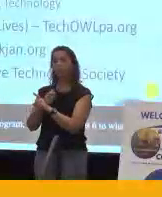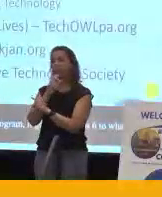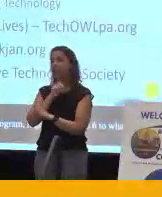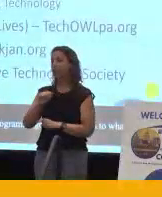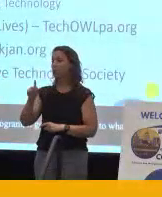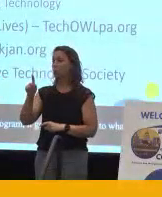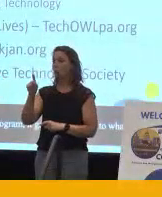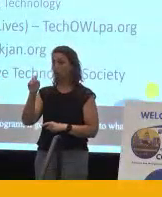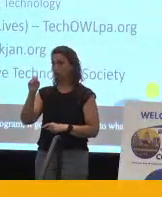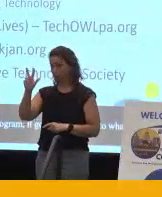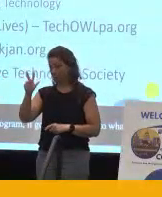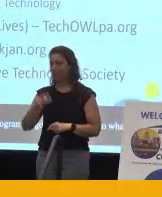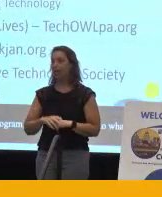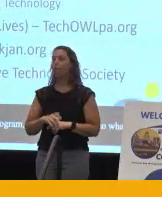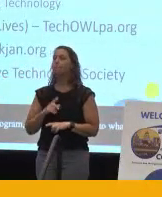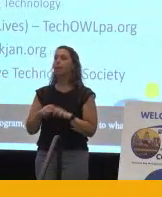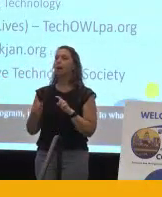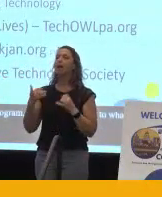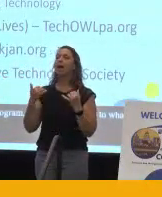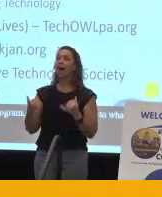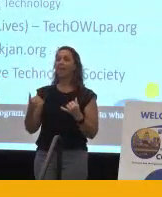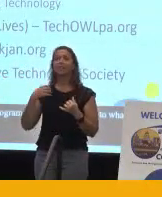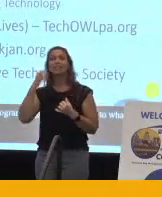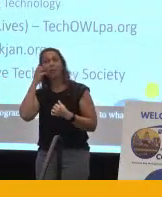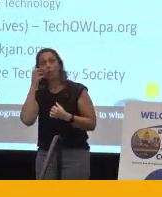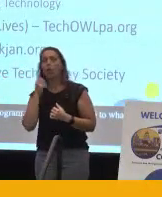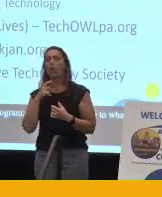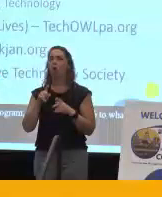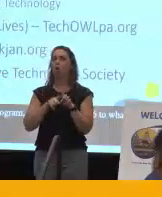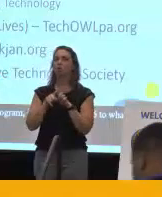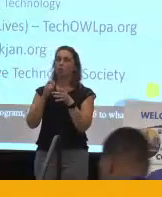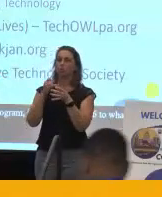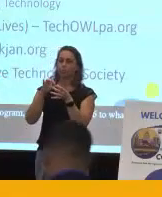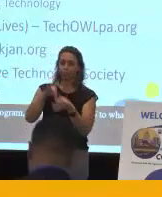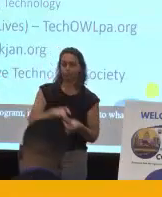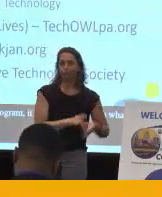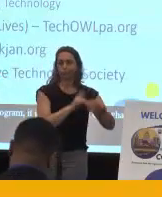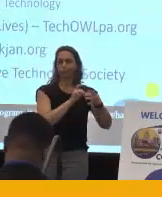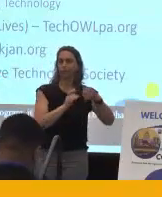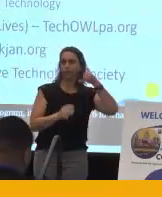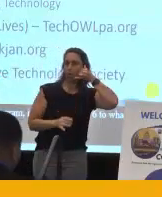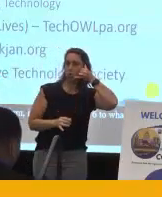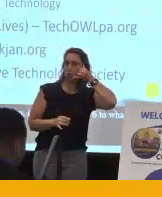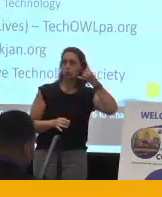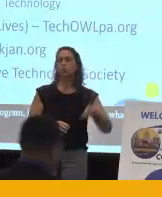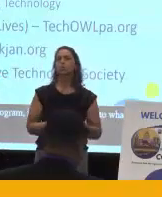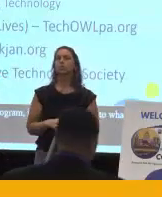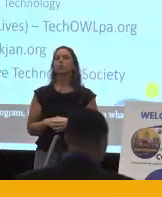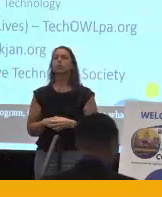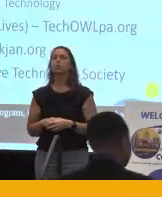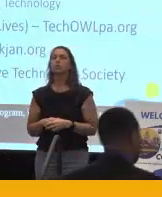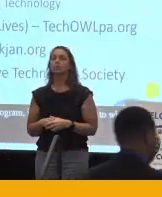But there's a variety of house phones and now cell-based phones. There are income guidelines for